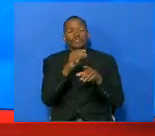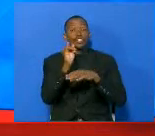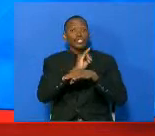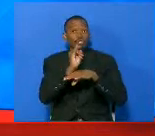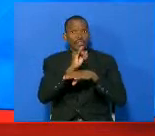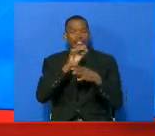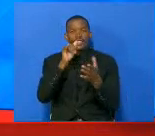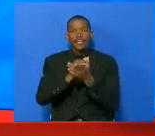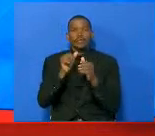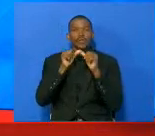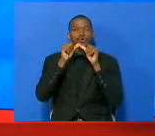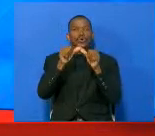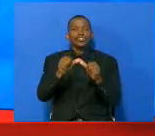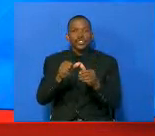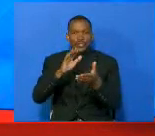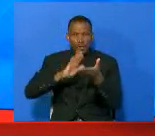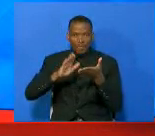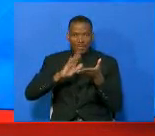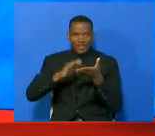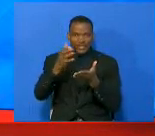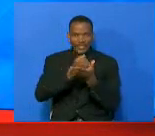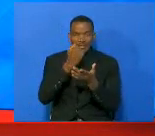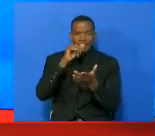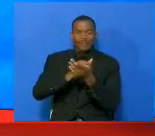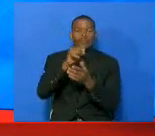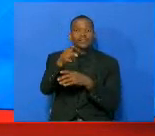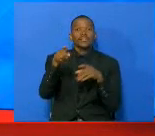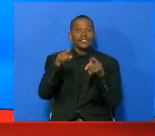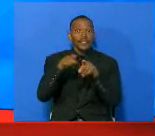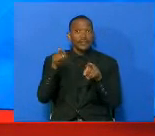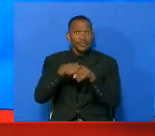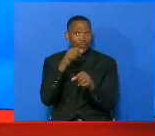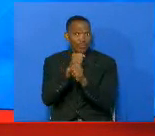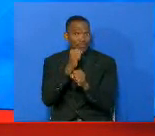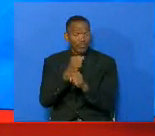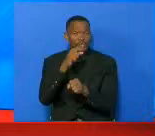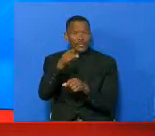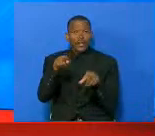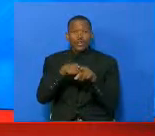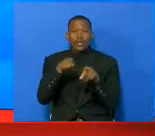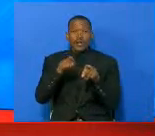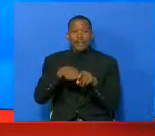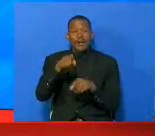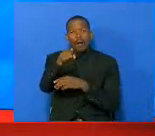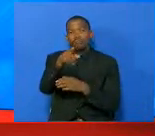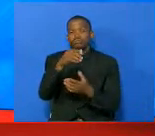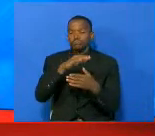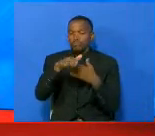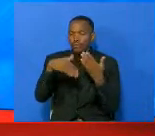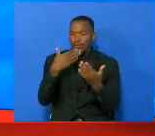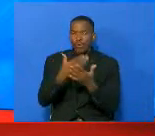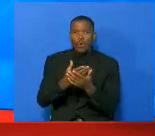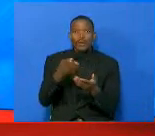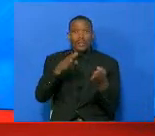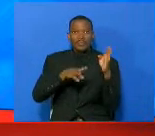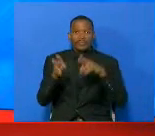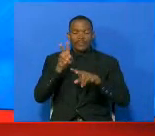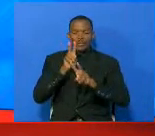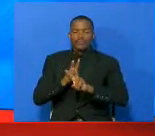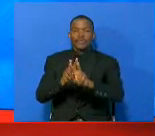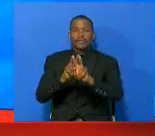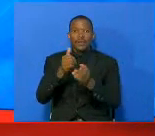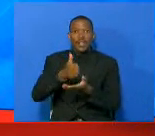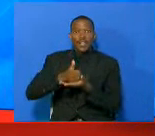di tsweletseng ka go ba tseela madi ba duelela ditirelo di tshwana tsa phitlho mme re ka motlha wa mathata ba tshwanetse gore ba ntshe madi ba